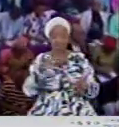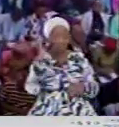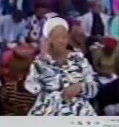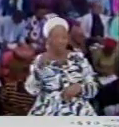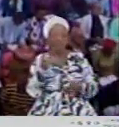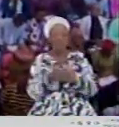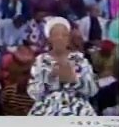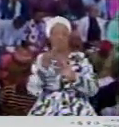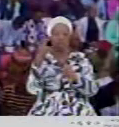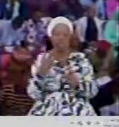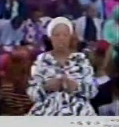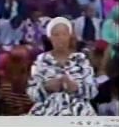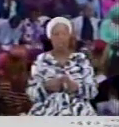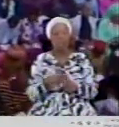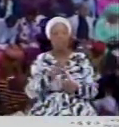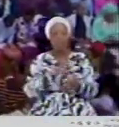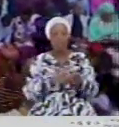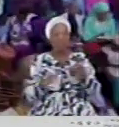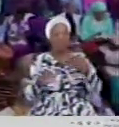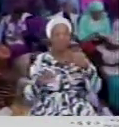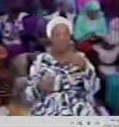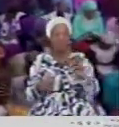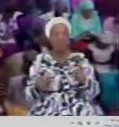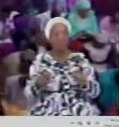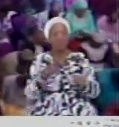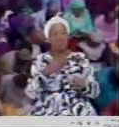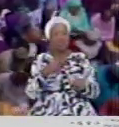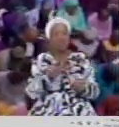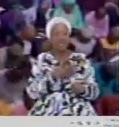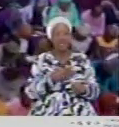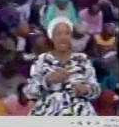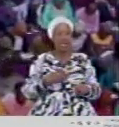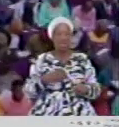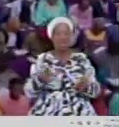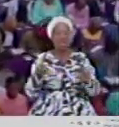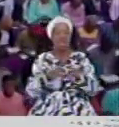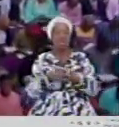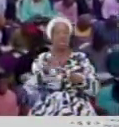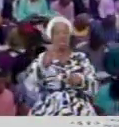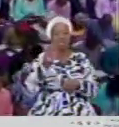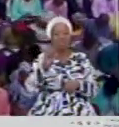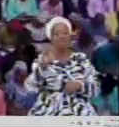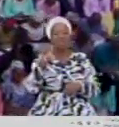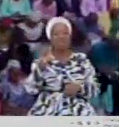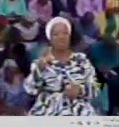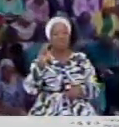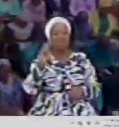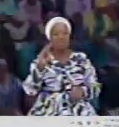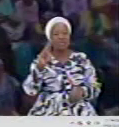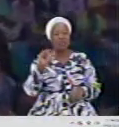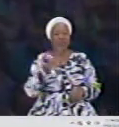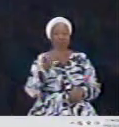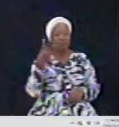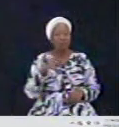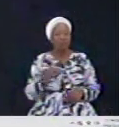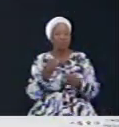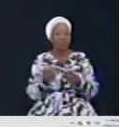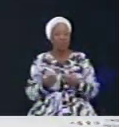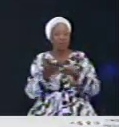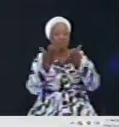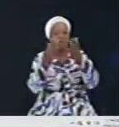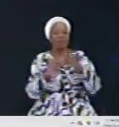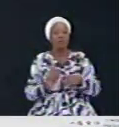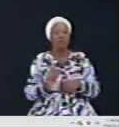Look at verse 10. It says, when the Lord heard him, and as Samuel was offering up the